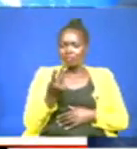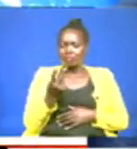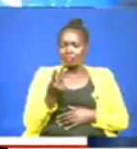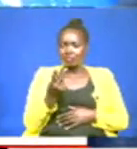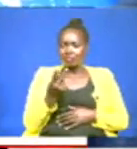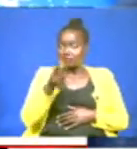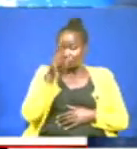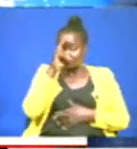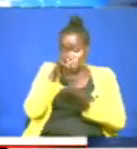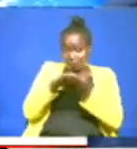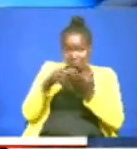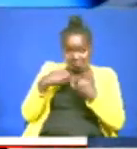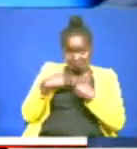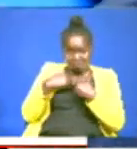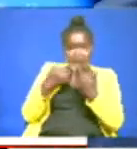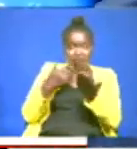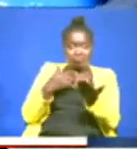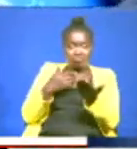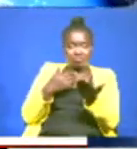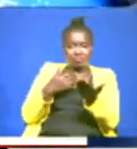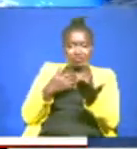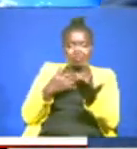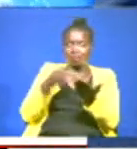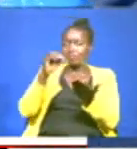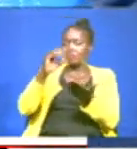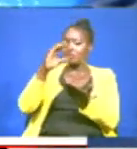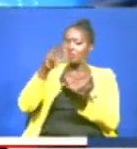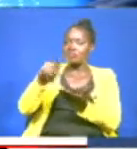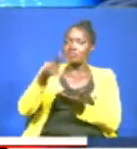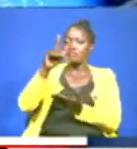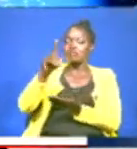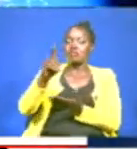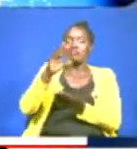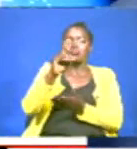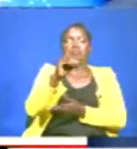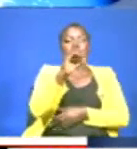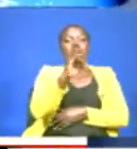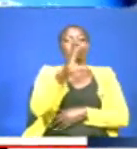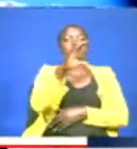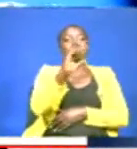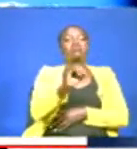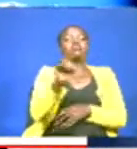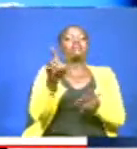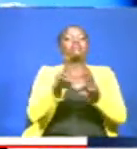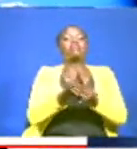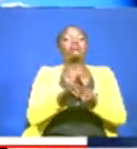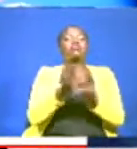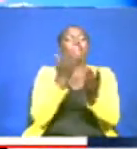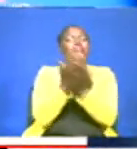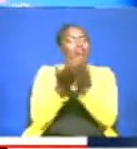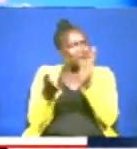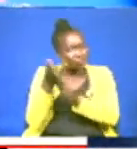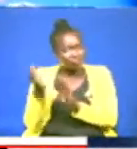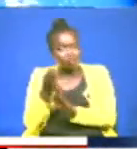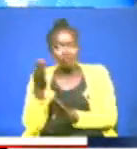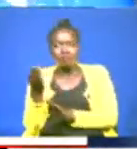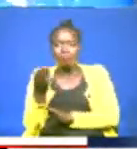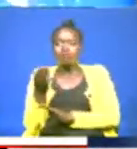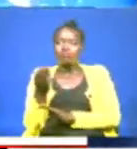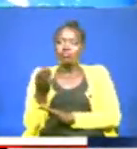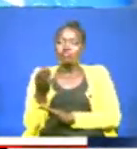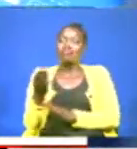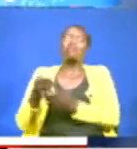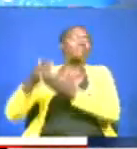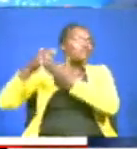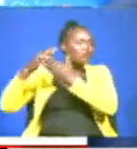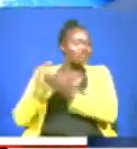police station, tuko na OCPD na tuko na DCIO. Na tunaomba kwa haraka waondoke